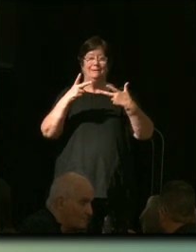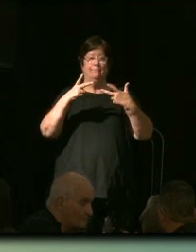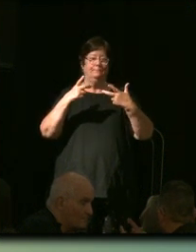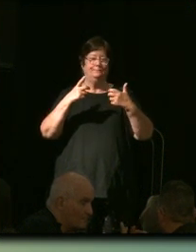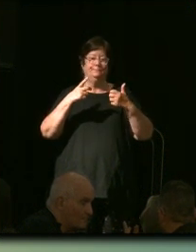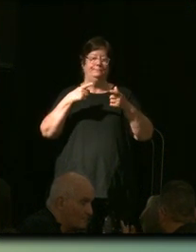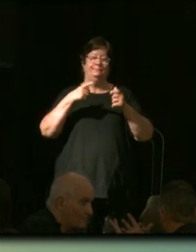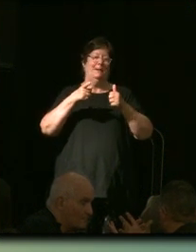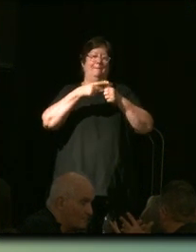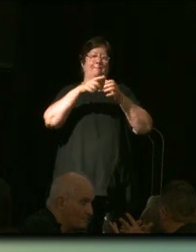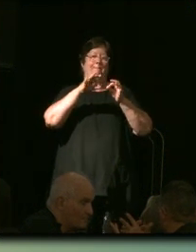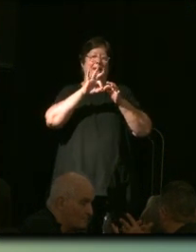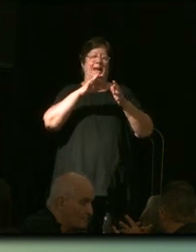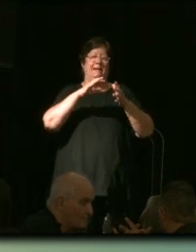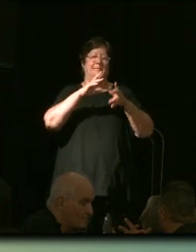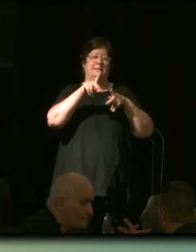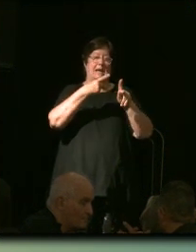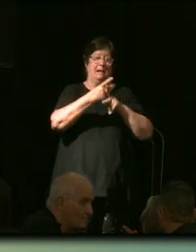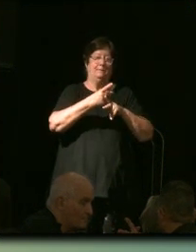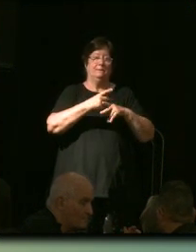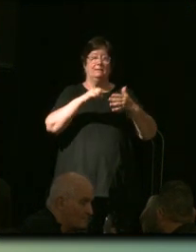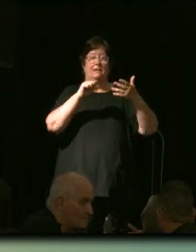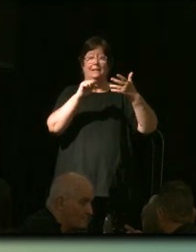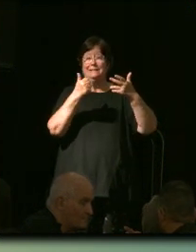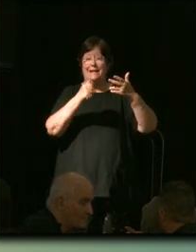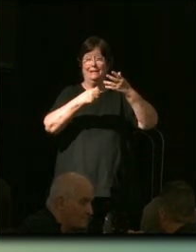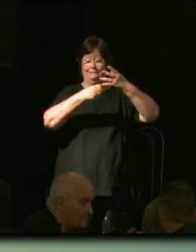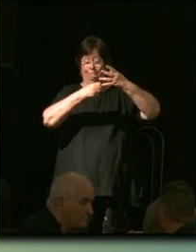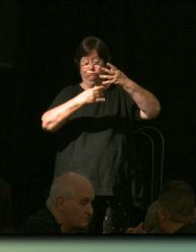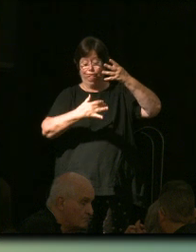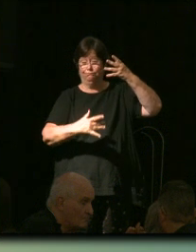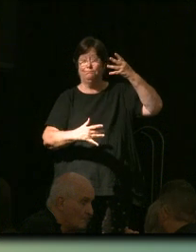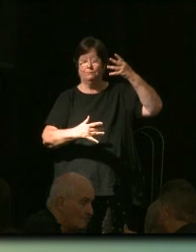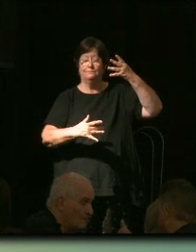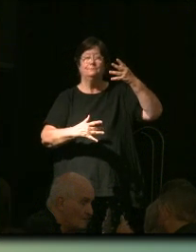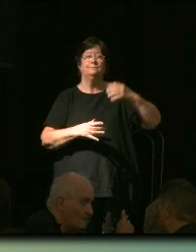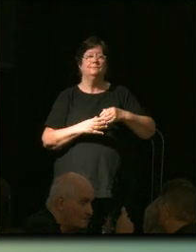types and 10 main subtypes of Usher.